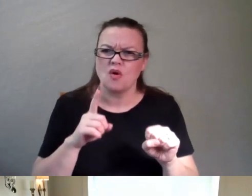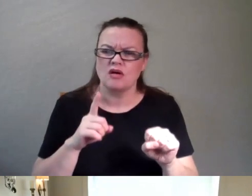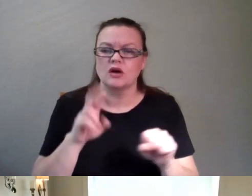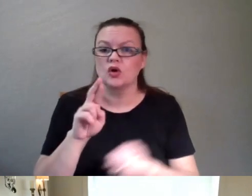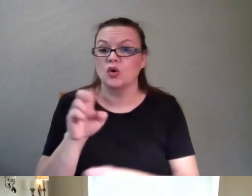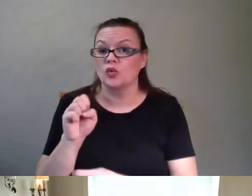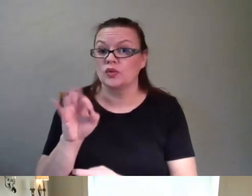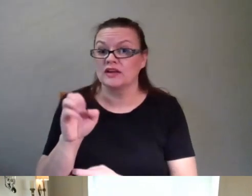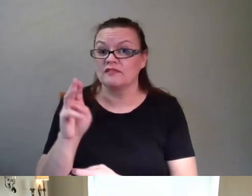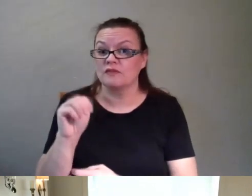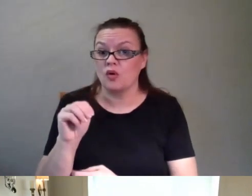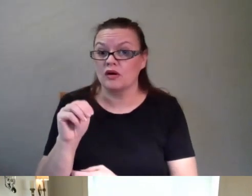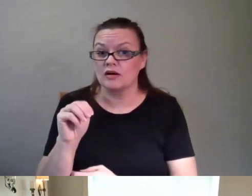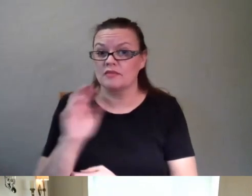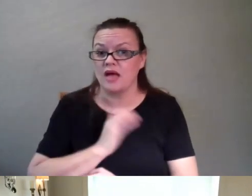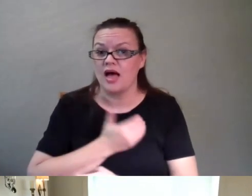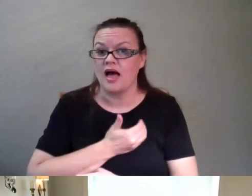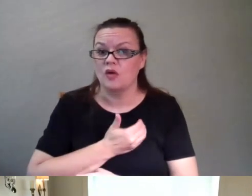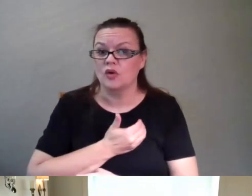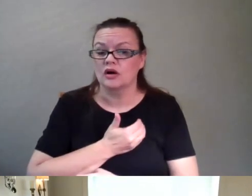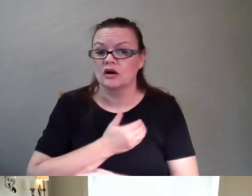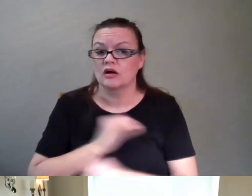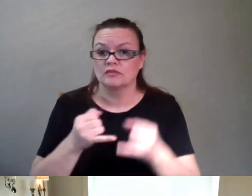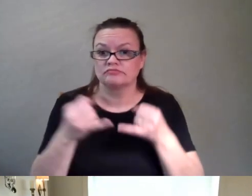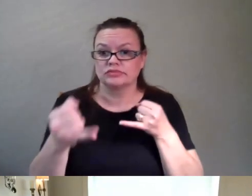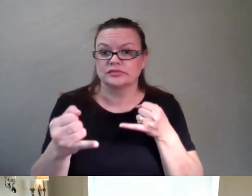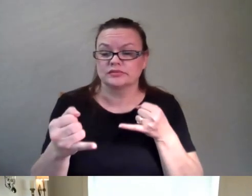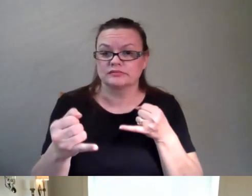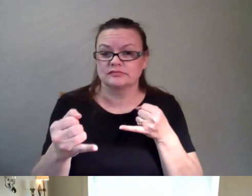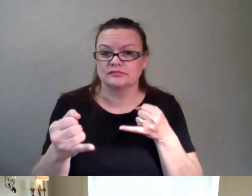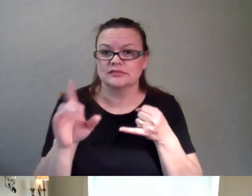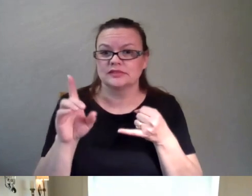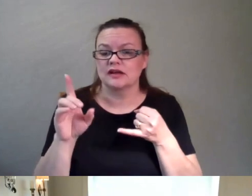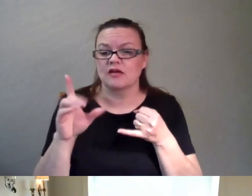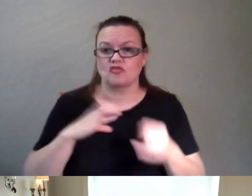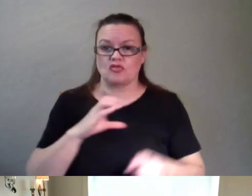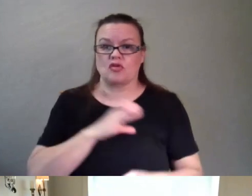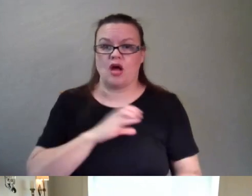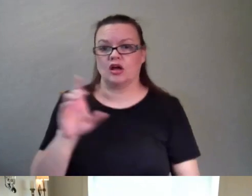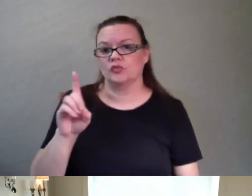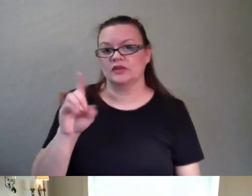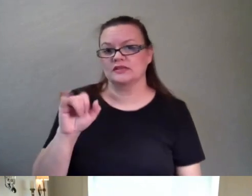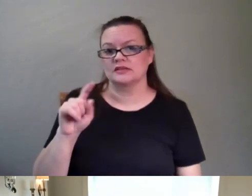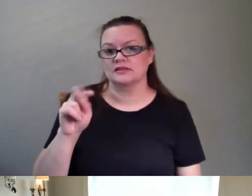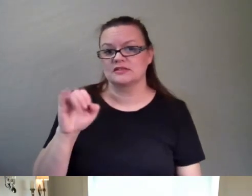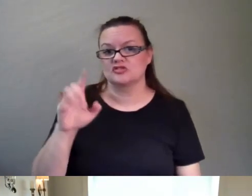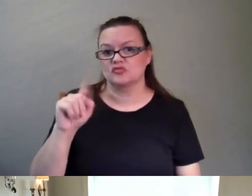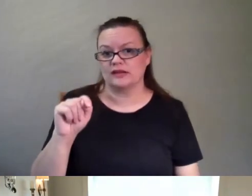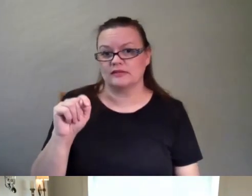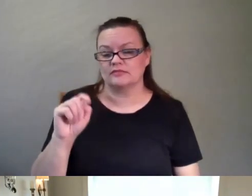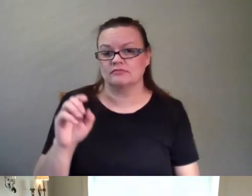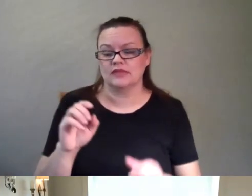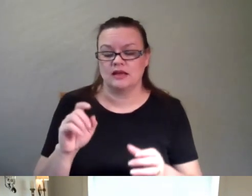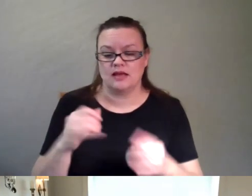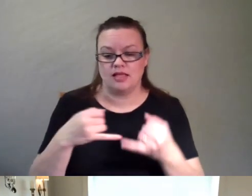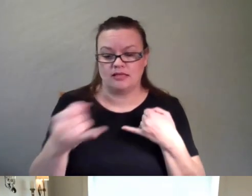reforming the way in which congressional districts are gerrymandered. Is that potentially part of the solution? And we've had several questions in